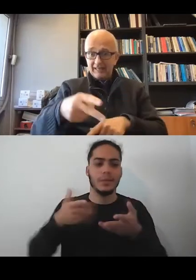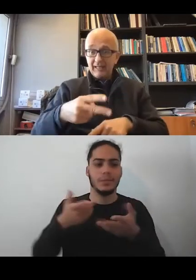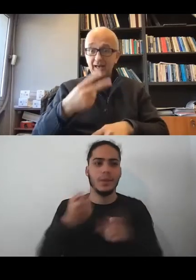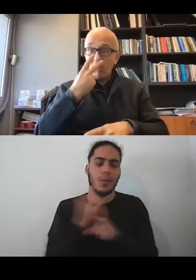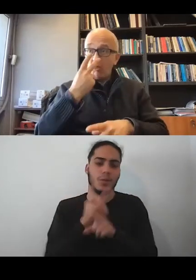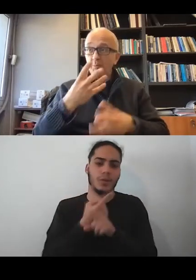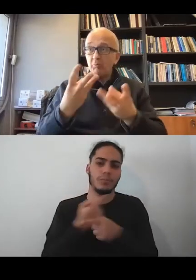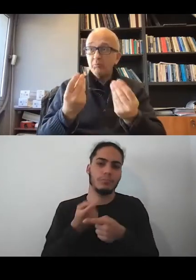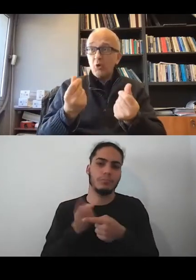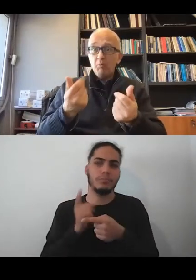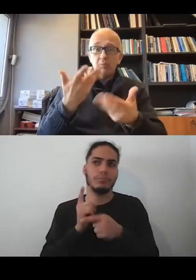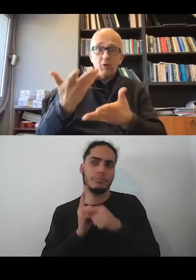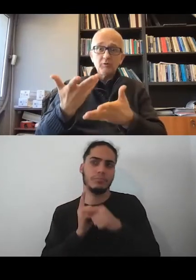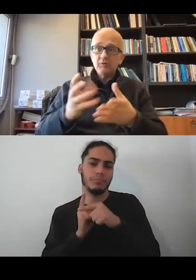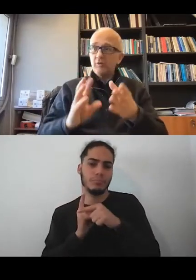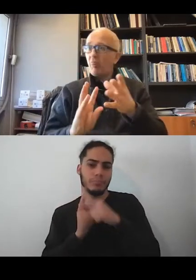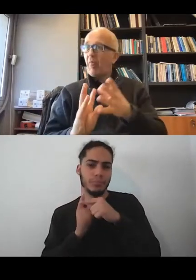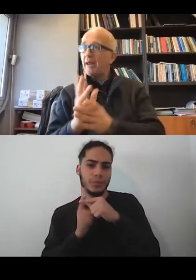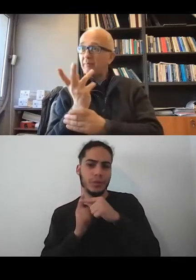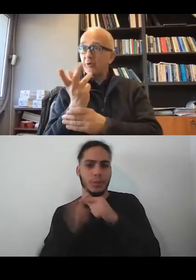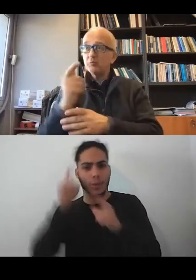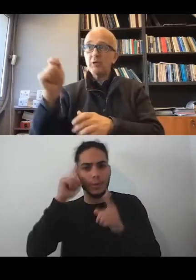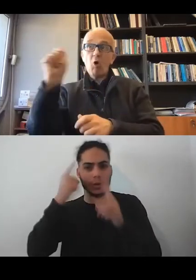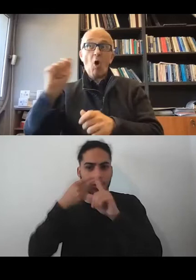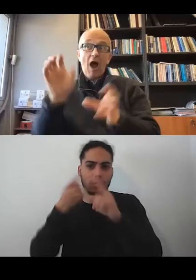avatar development, can be used.